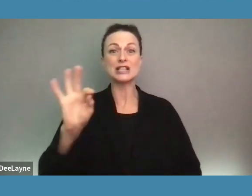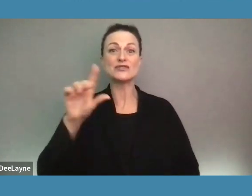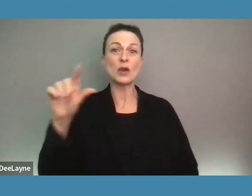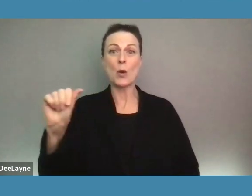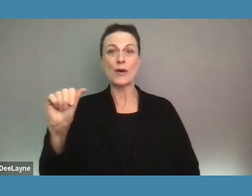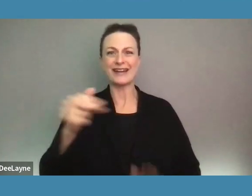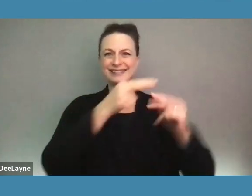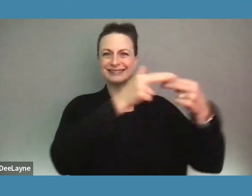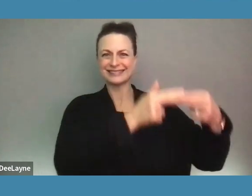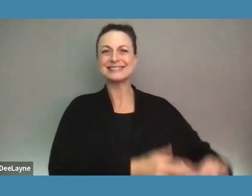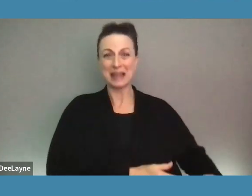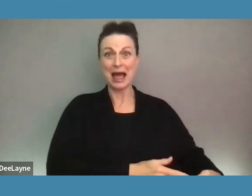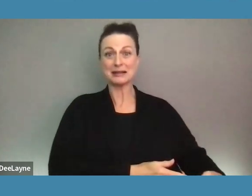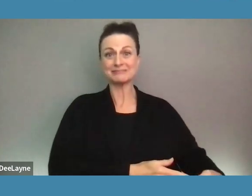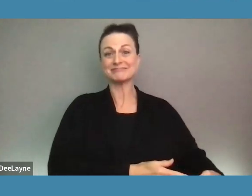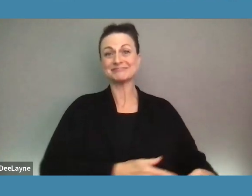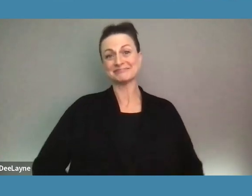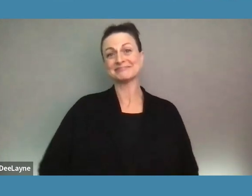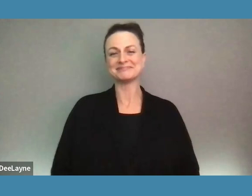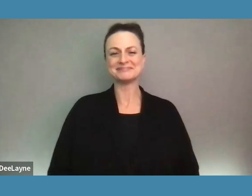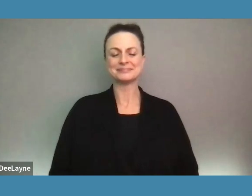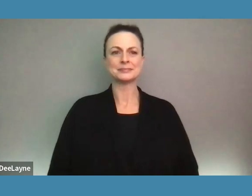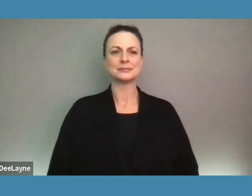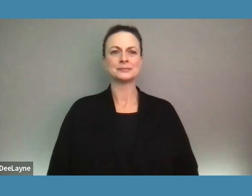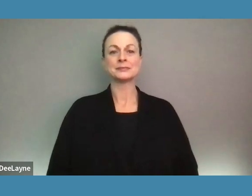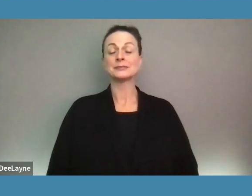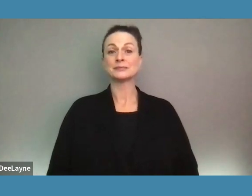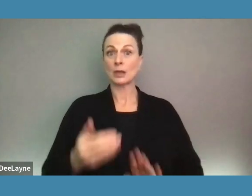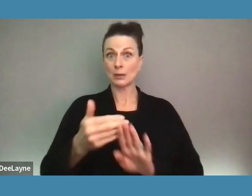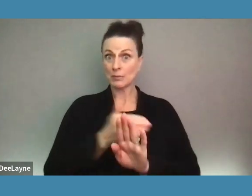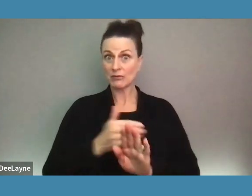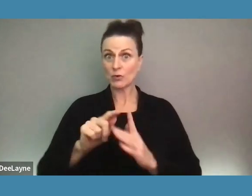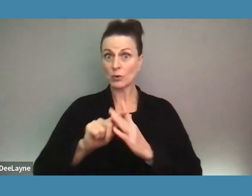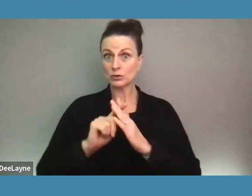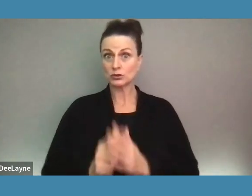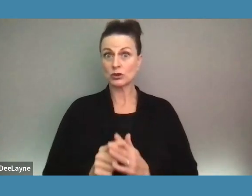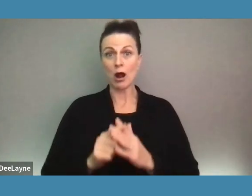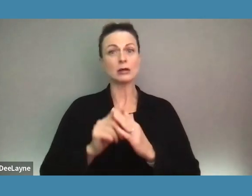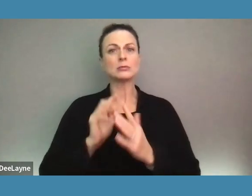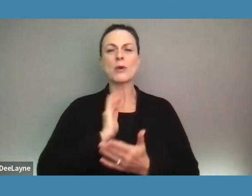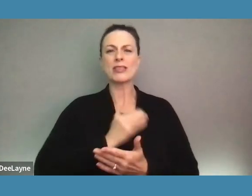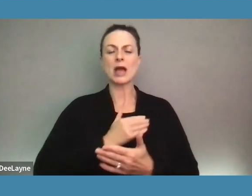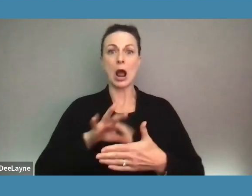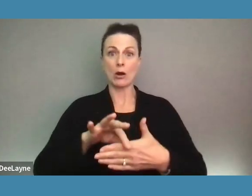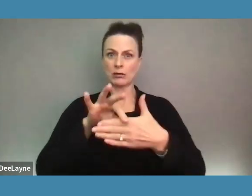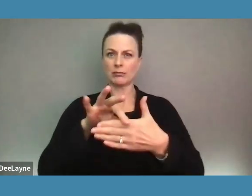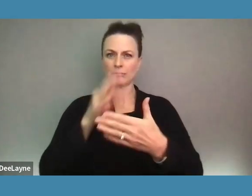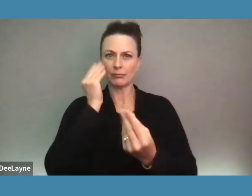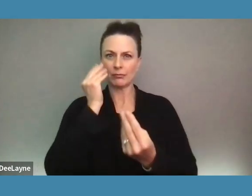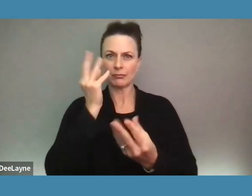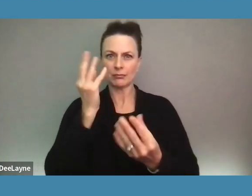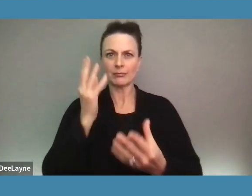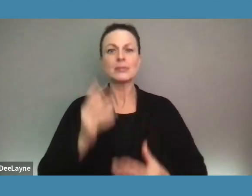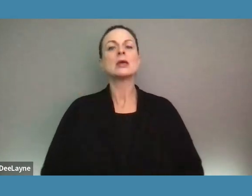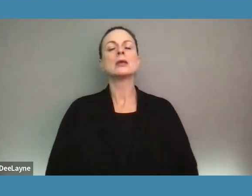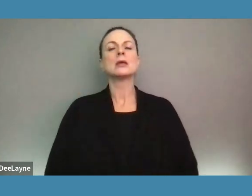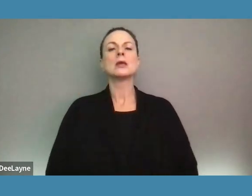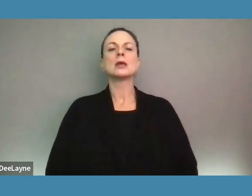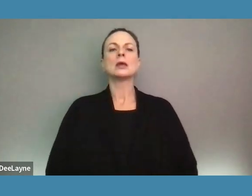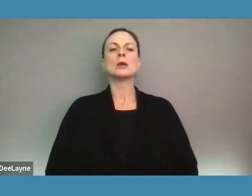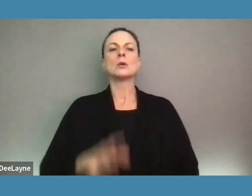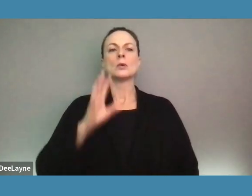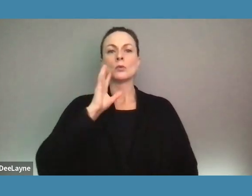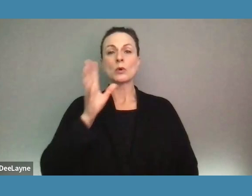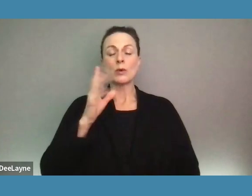slideshow theme. So before we get started with some of the content, we are going